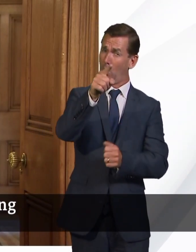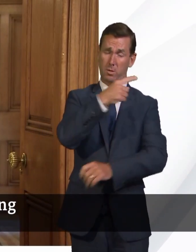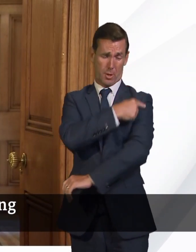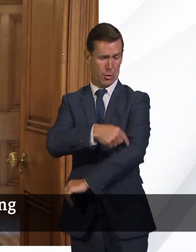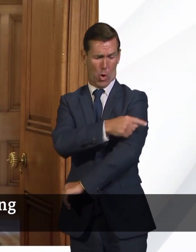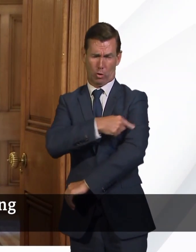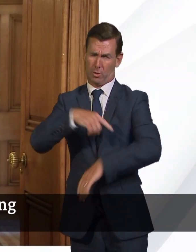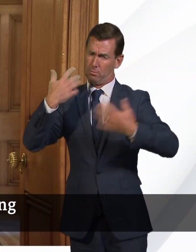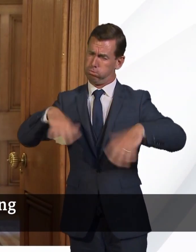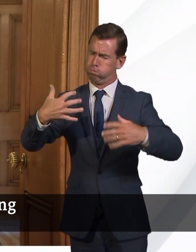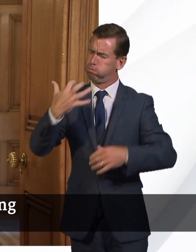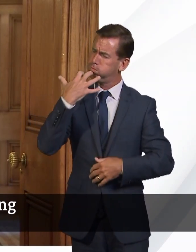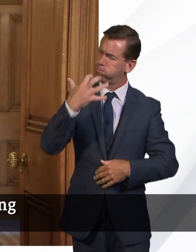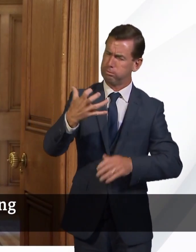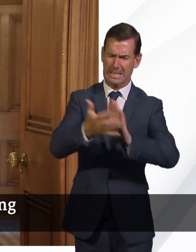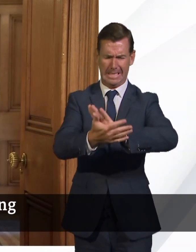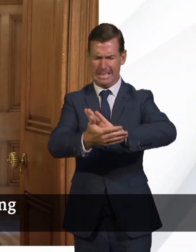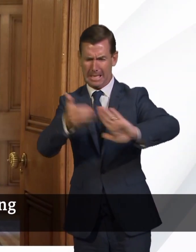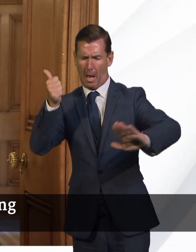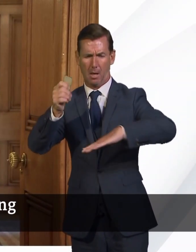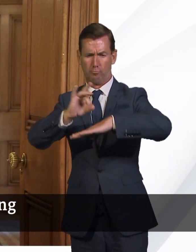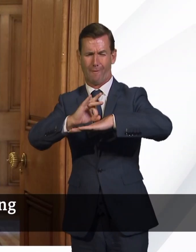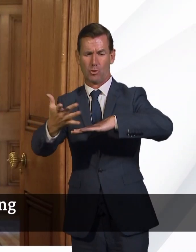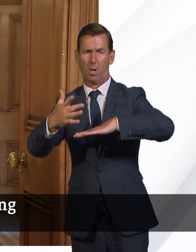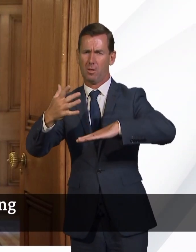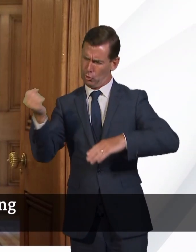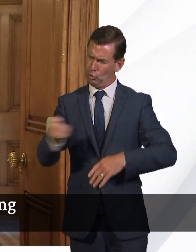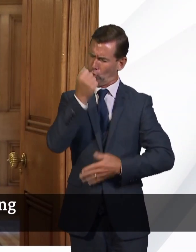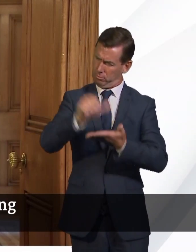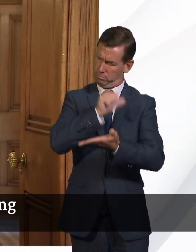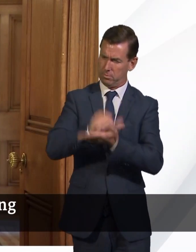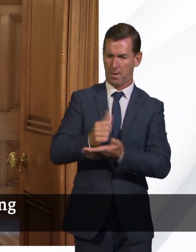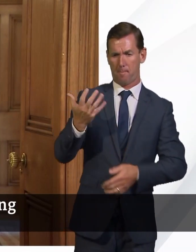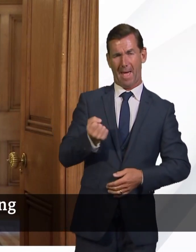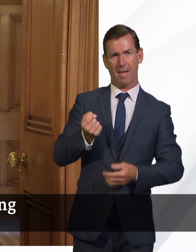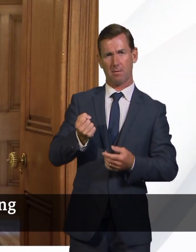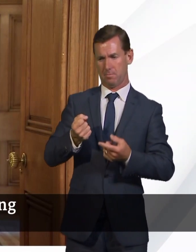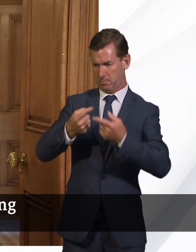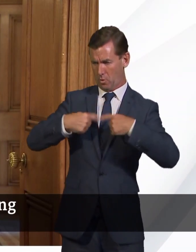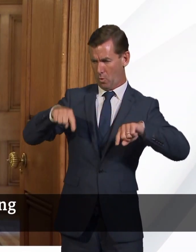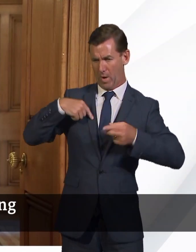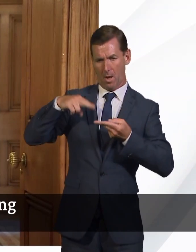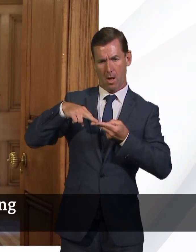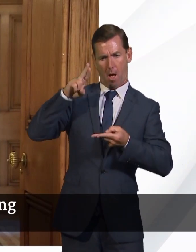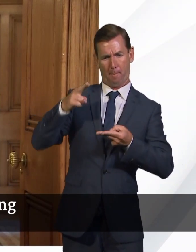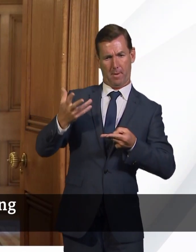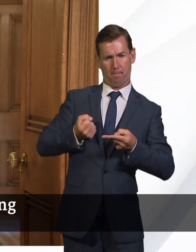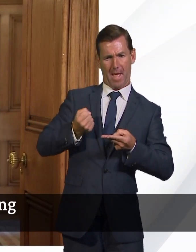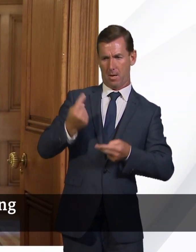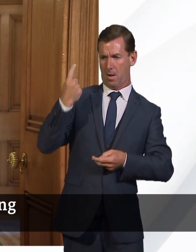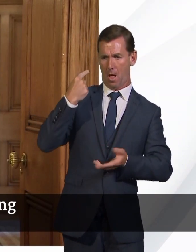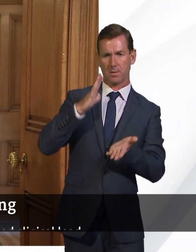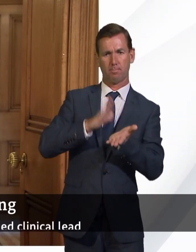profession and deserves decent pay. And we put up nurses' pay last month, and in fact